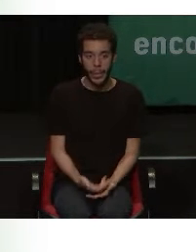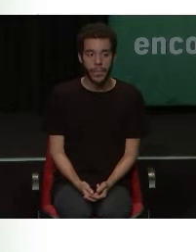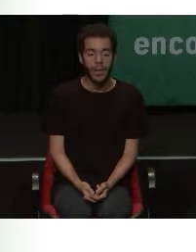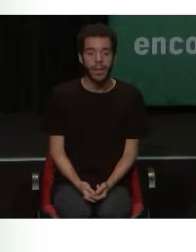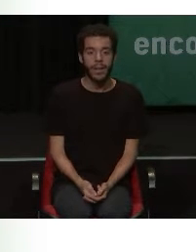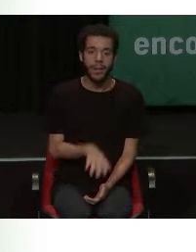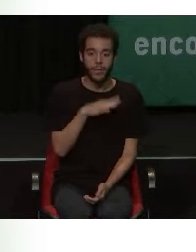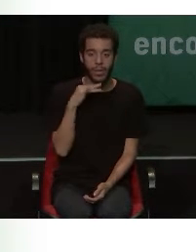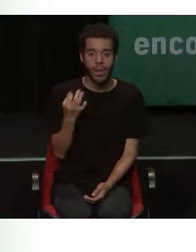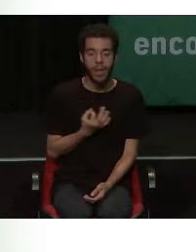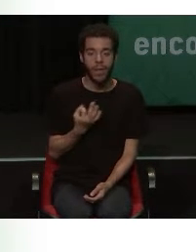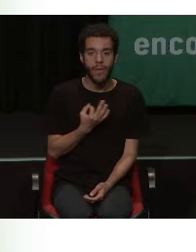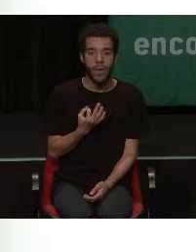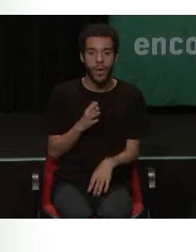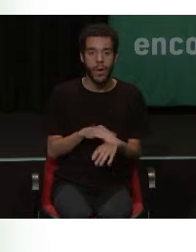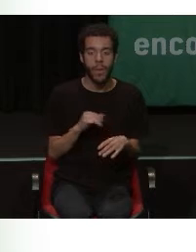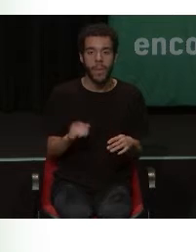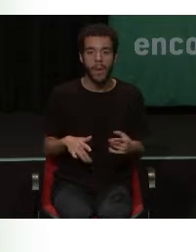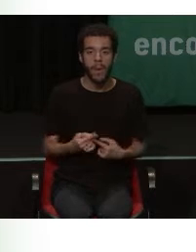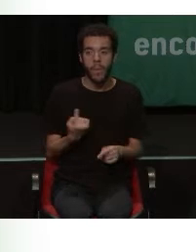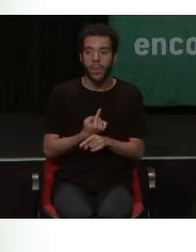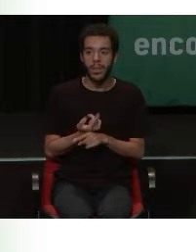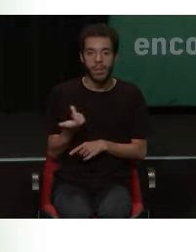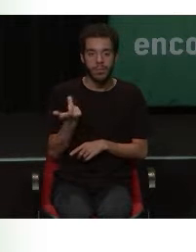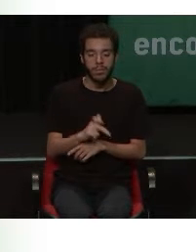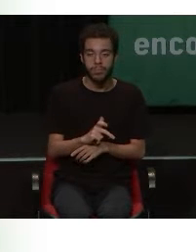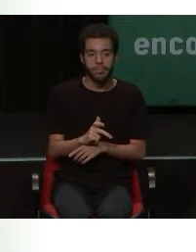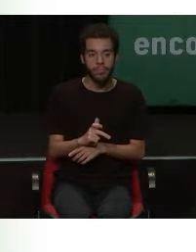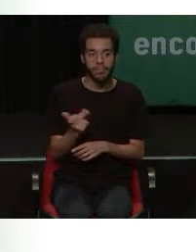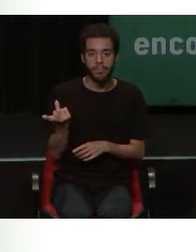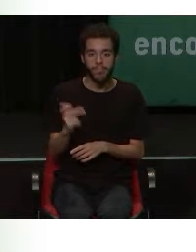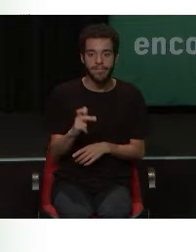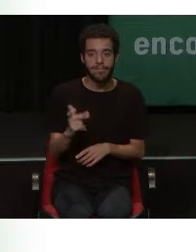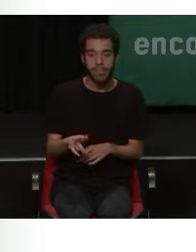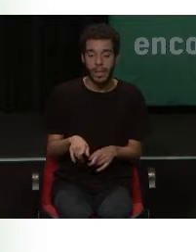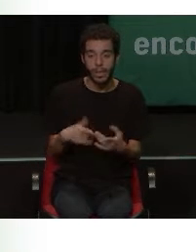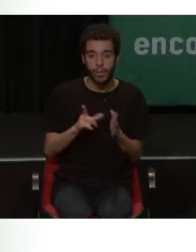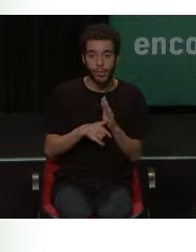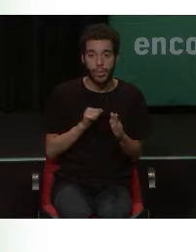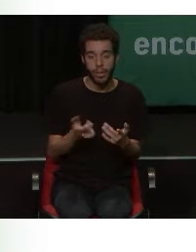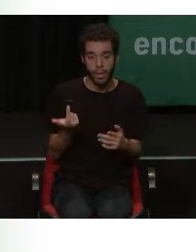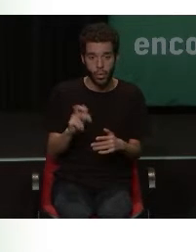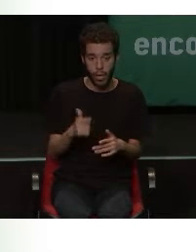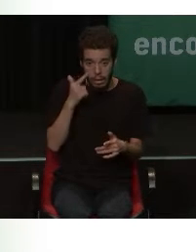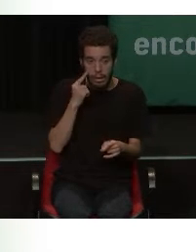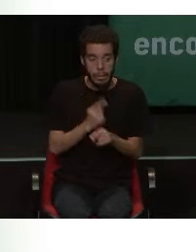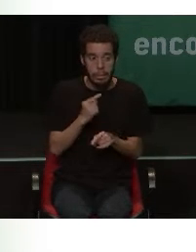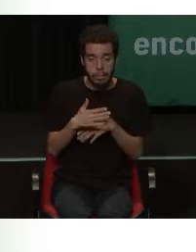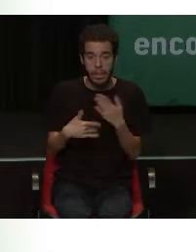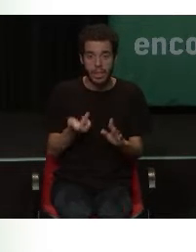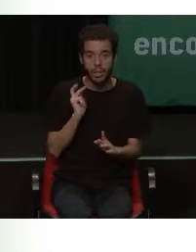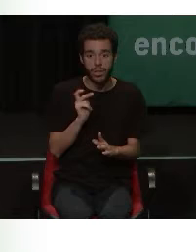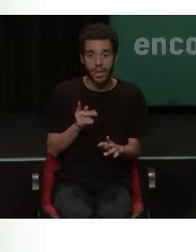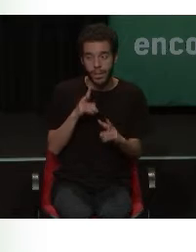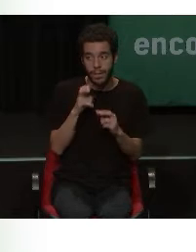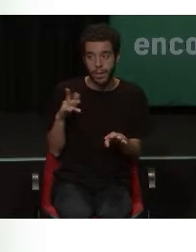So the first thing they ask is, what should I do? One thing that happened during this pet risk, during